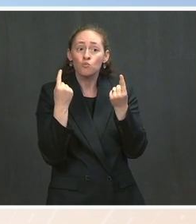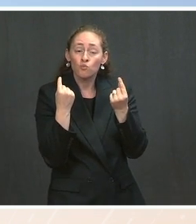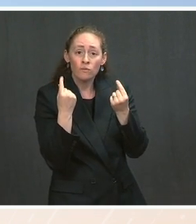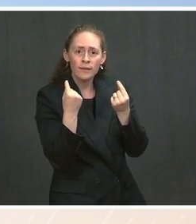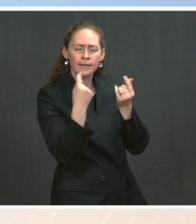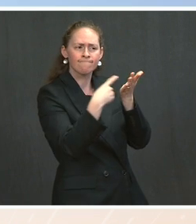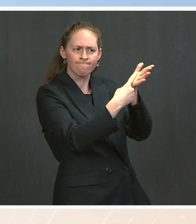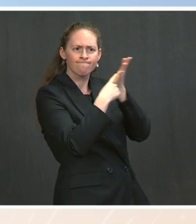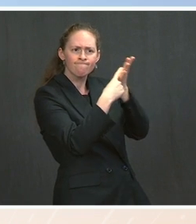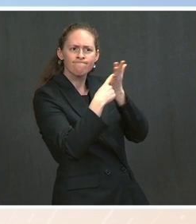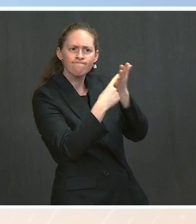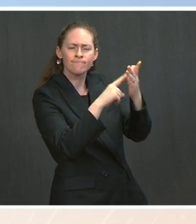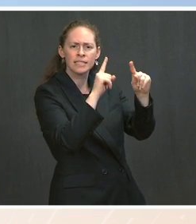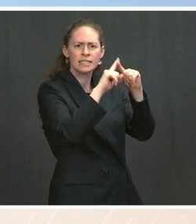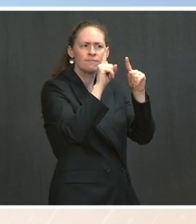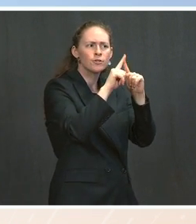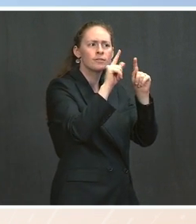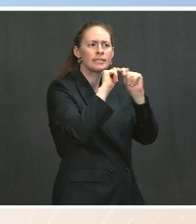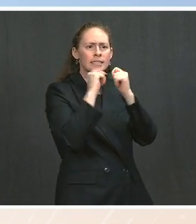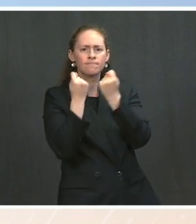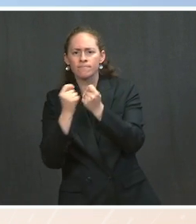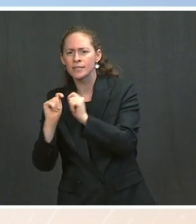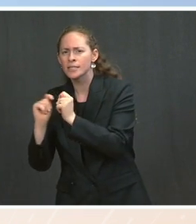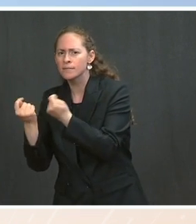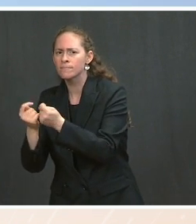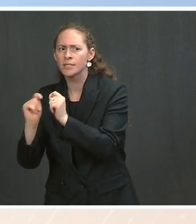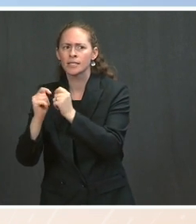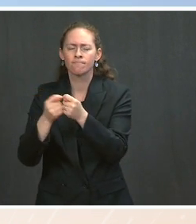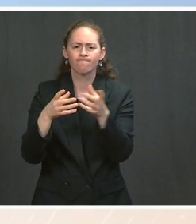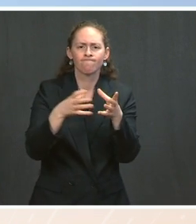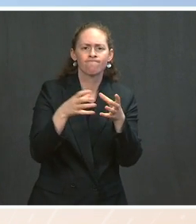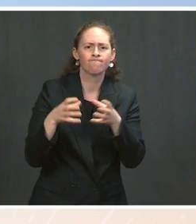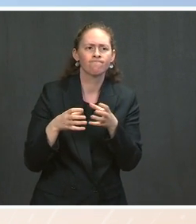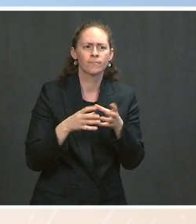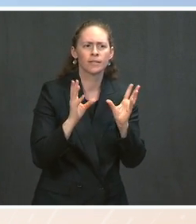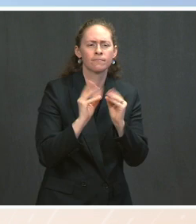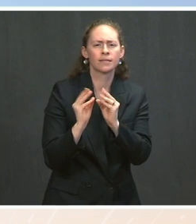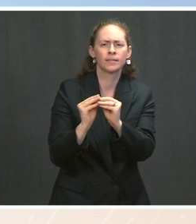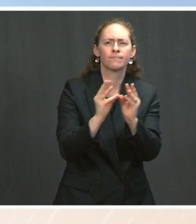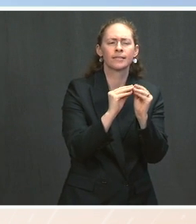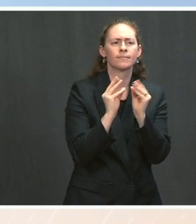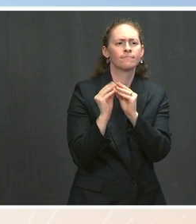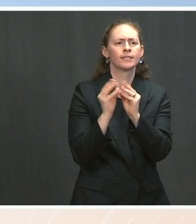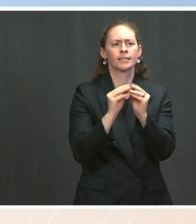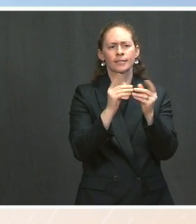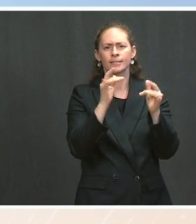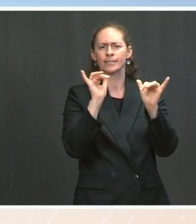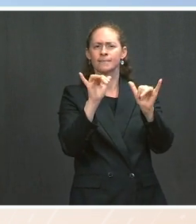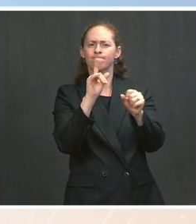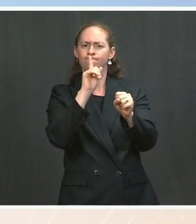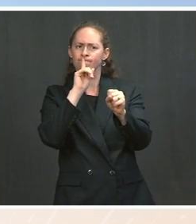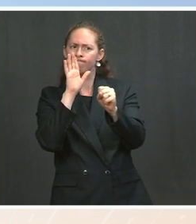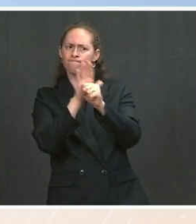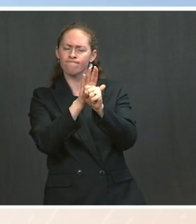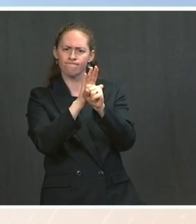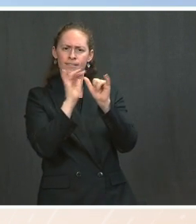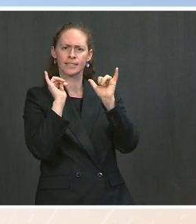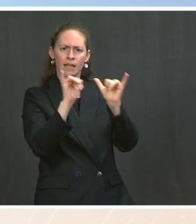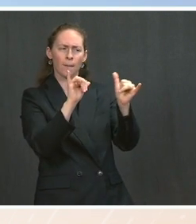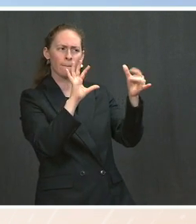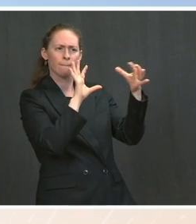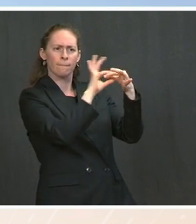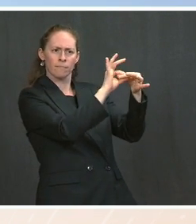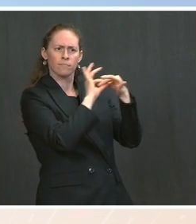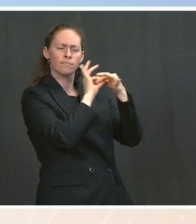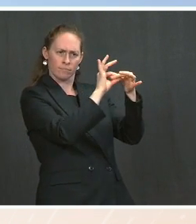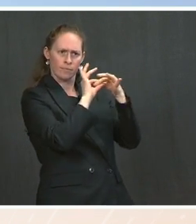a commitment and a driving desire to keep the strategy aligned with what we knew would help bring an end to the conflict as quickly